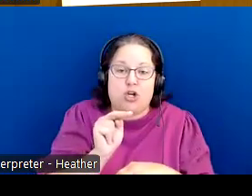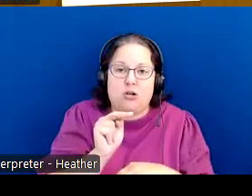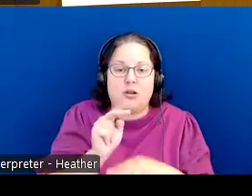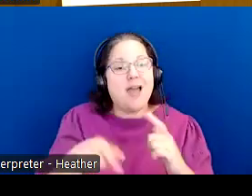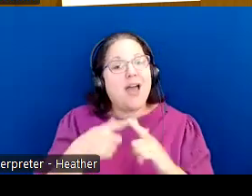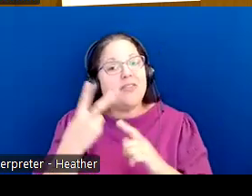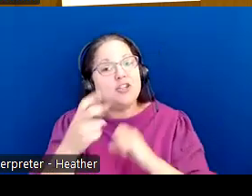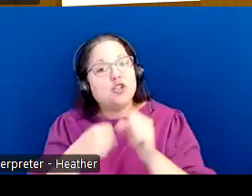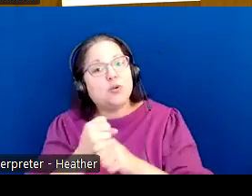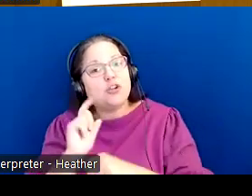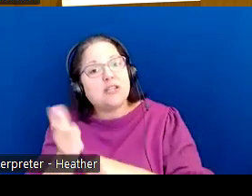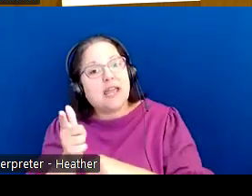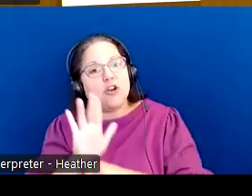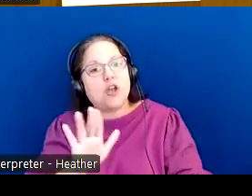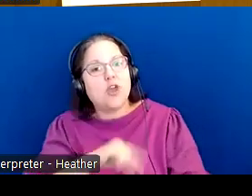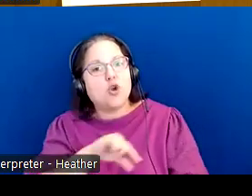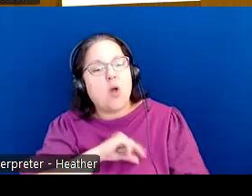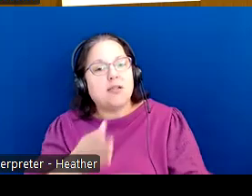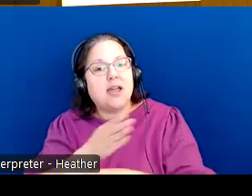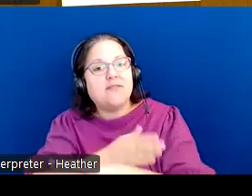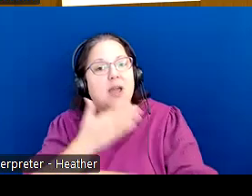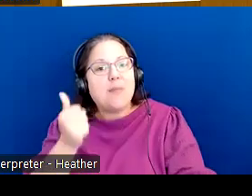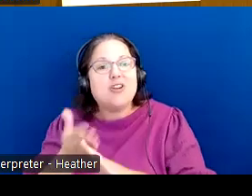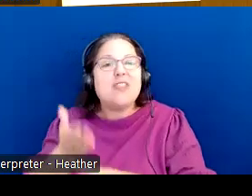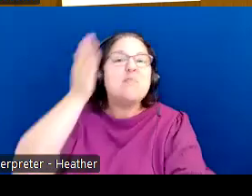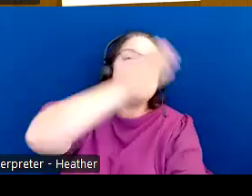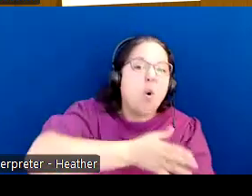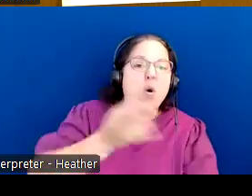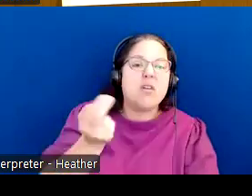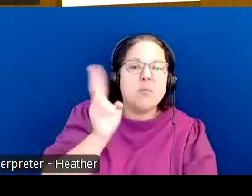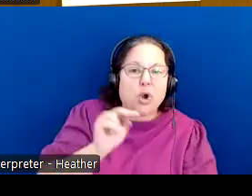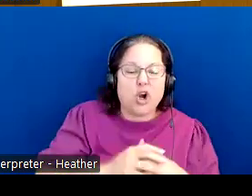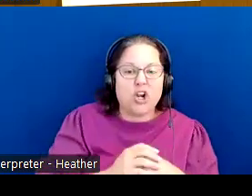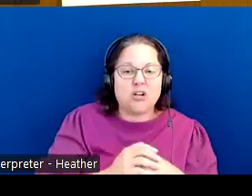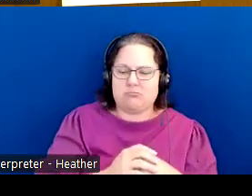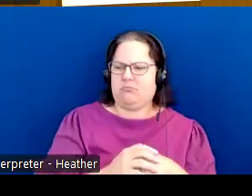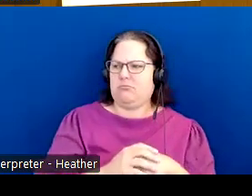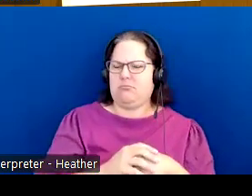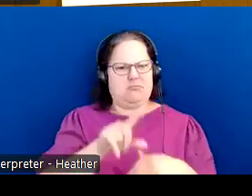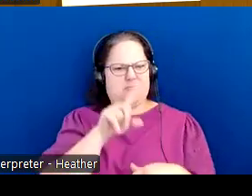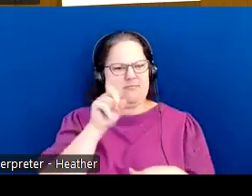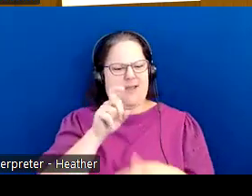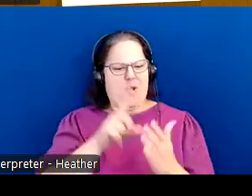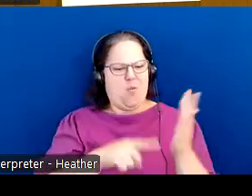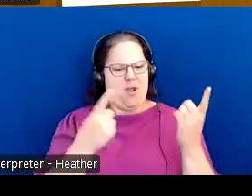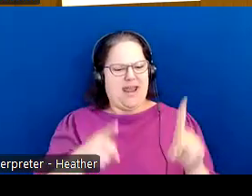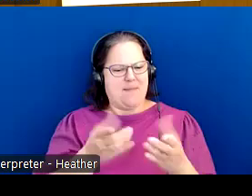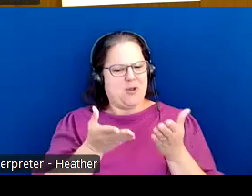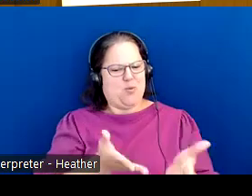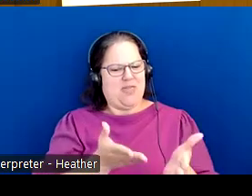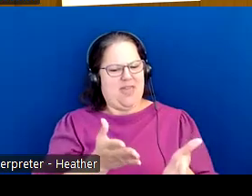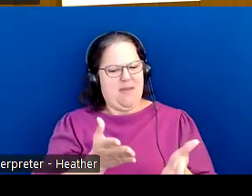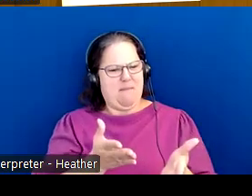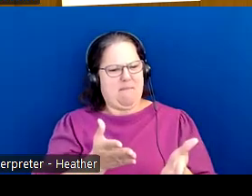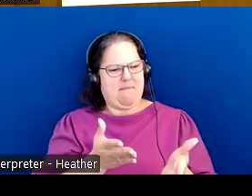years later, their quality of life was better than it was before. And you think, well, what is it about them? This is great.